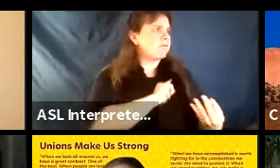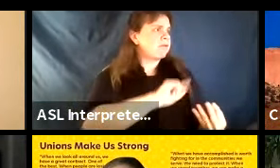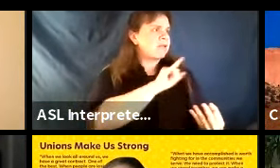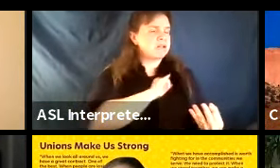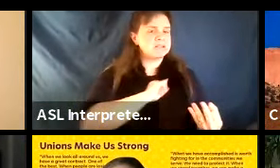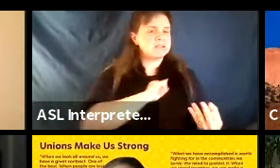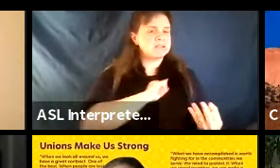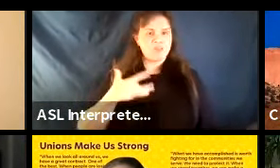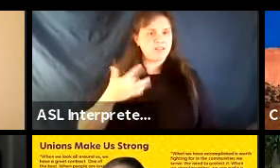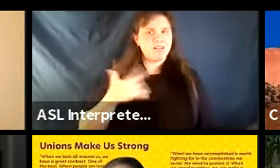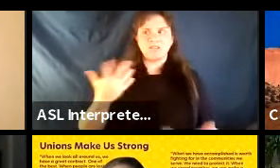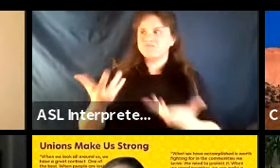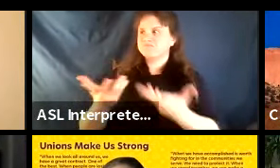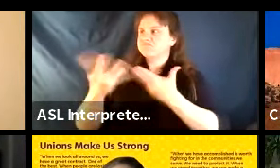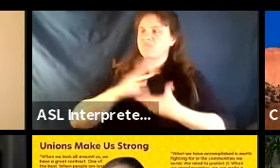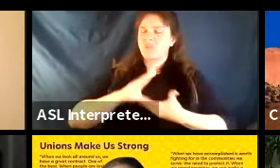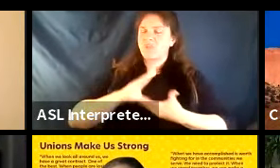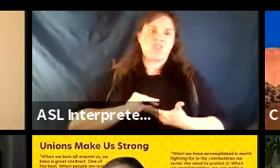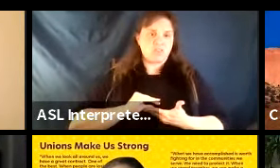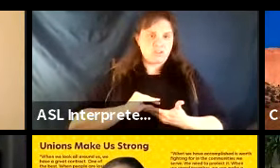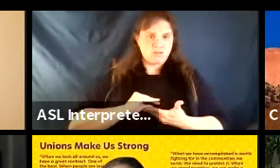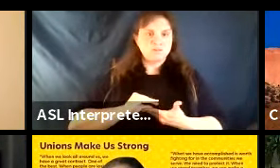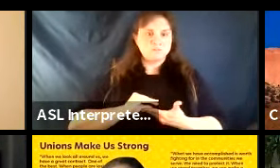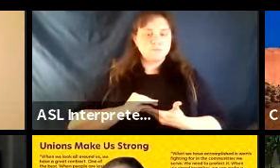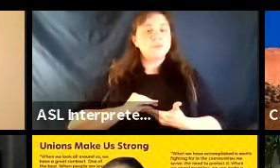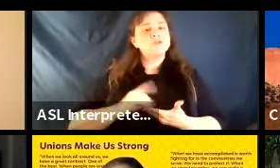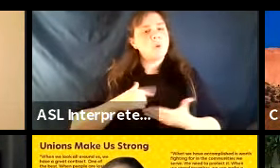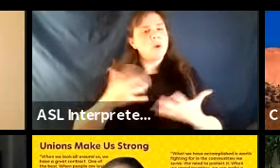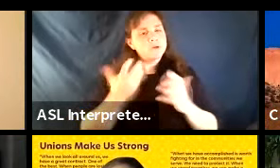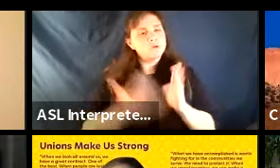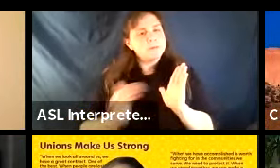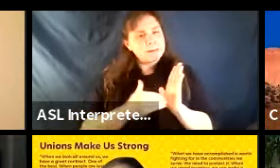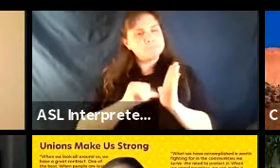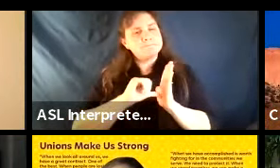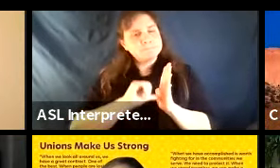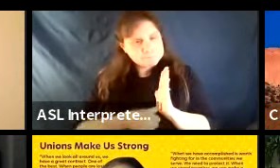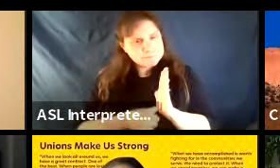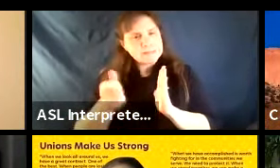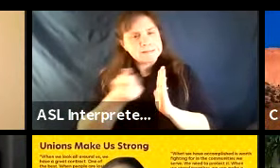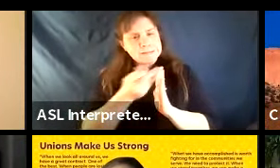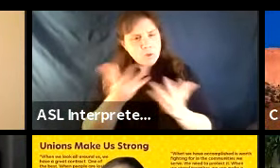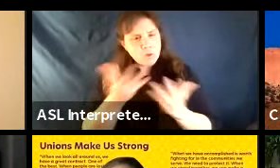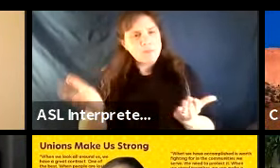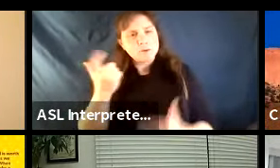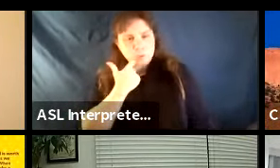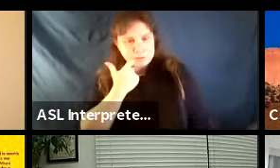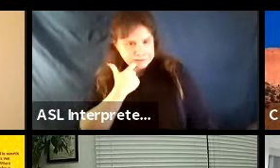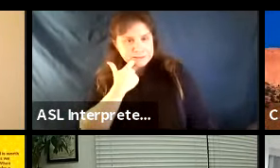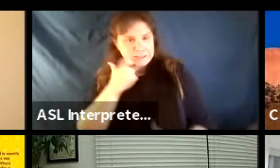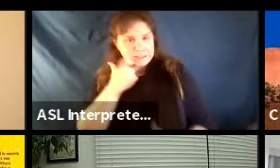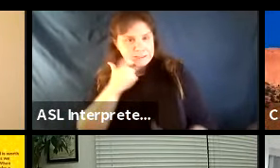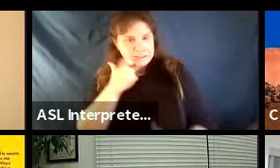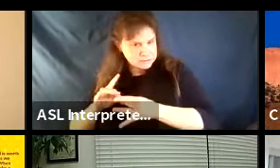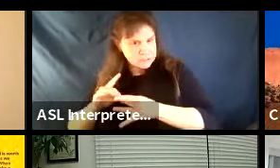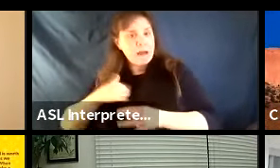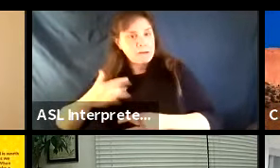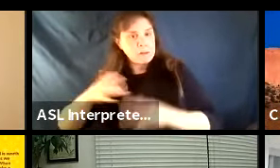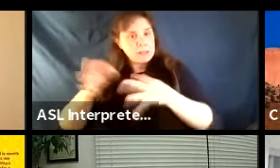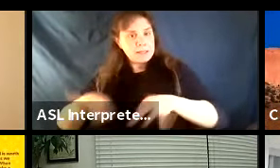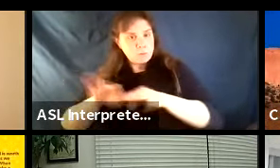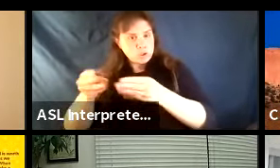the system. And so I think that I really want to highlight several things that was said that I feel are important solutions to build